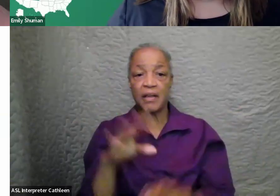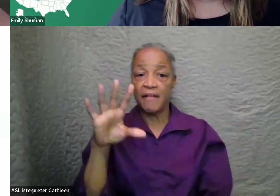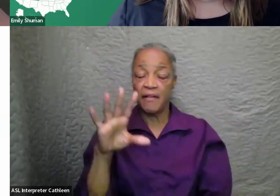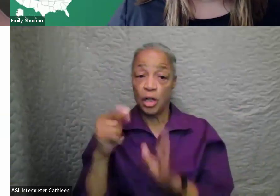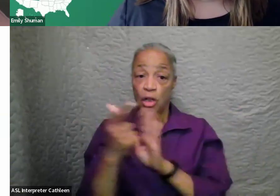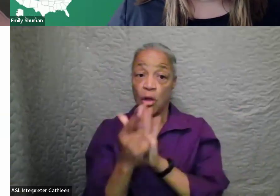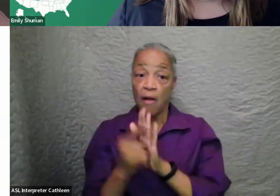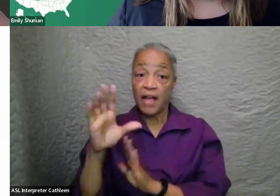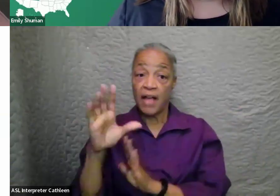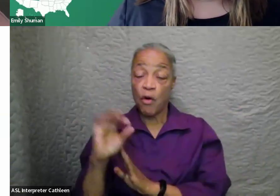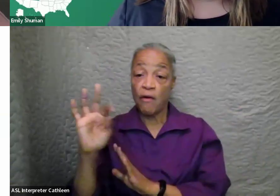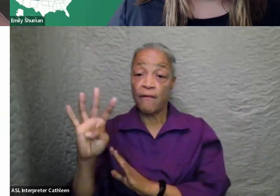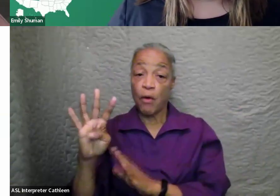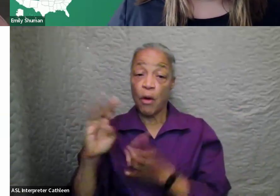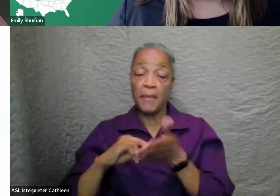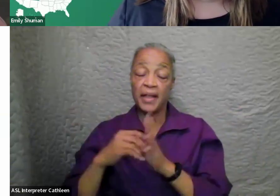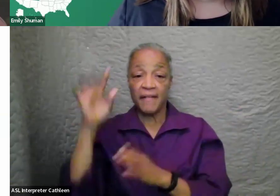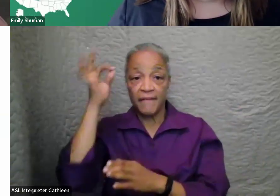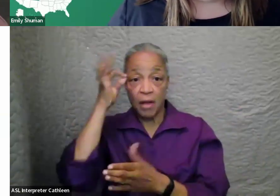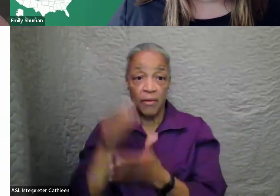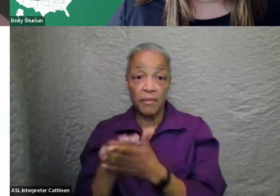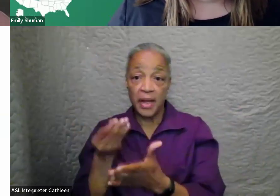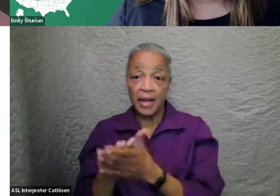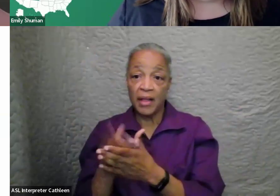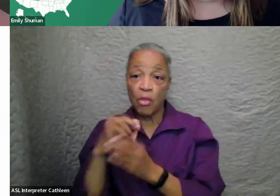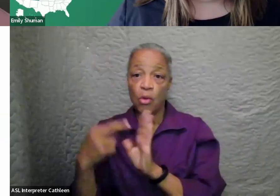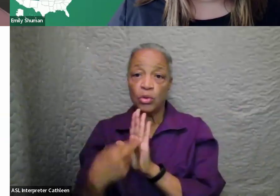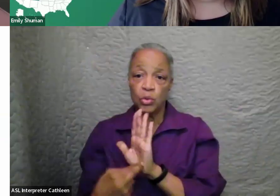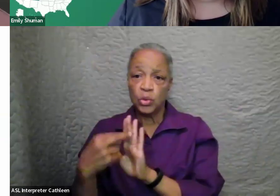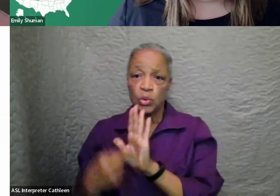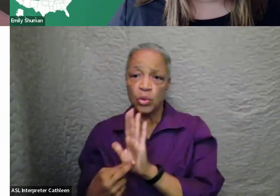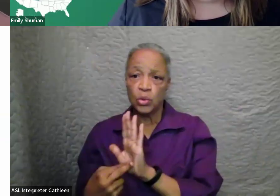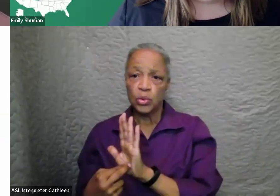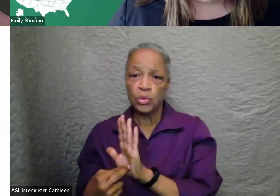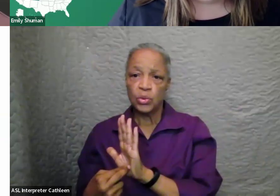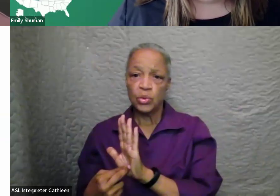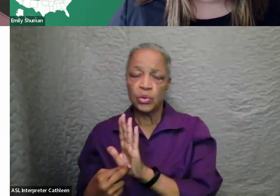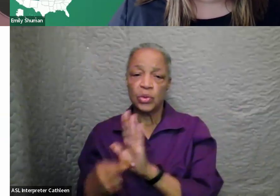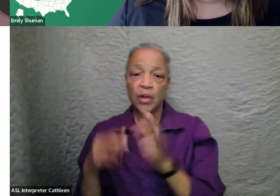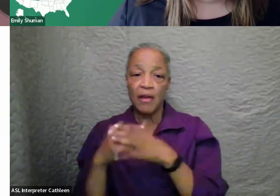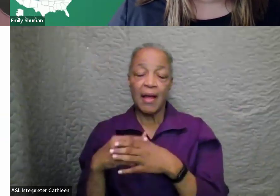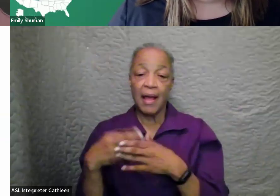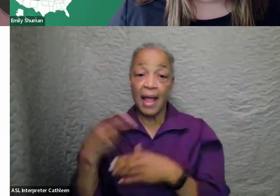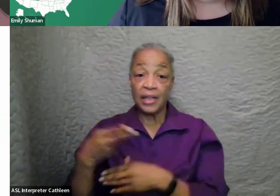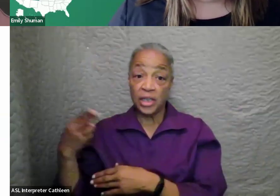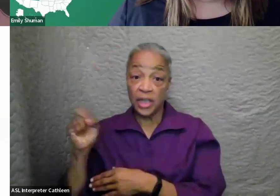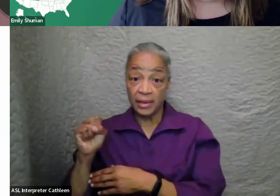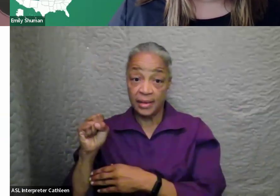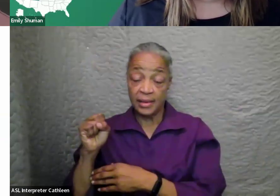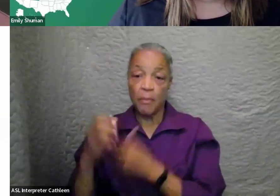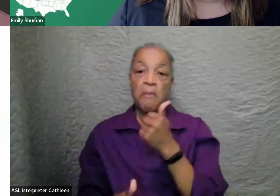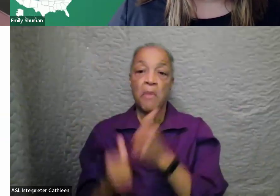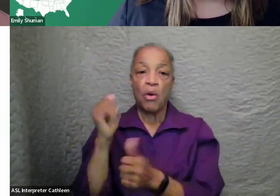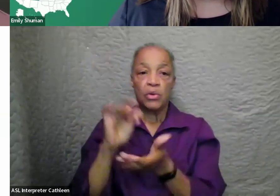504, which is when you receive federal financial assistance, those regulations from the Department of Health and Human Services,